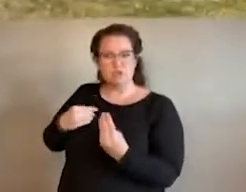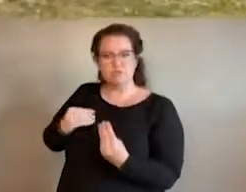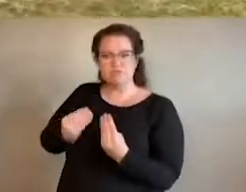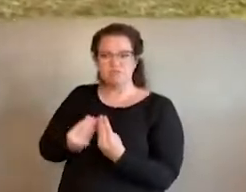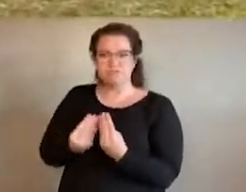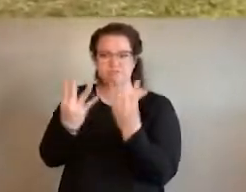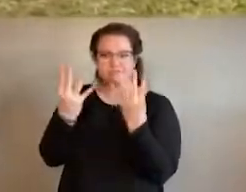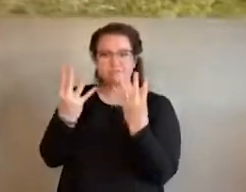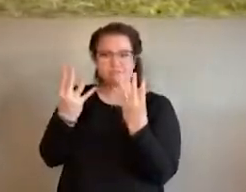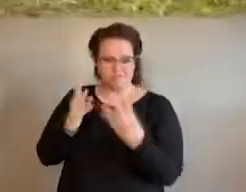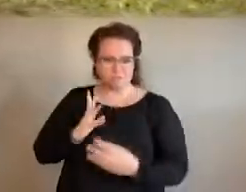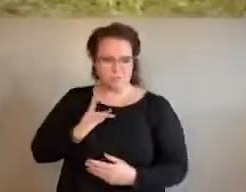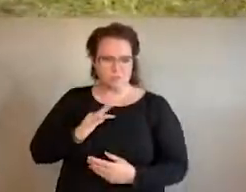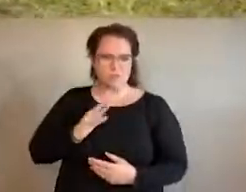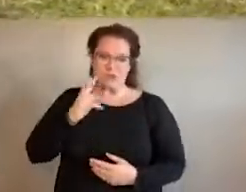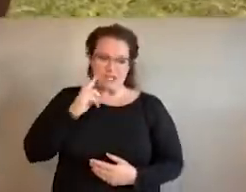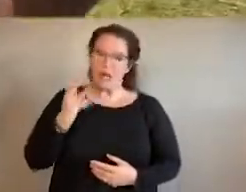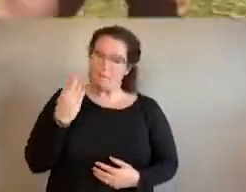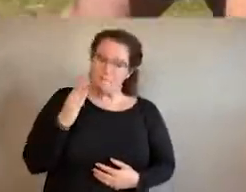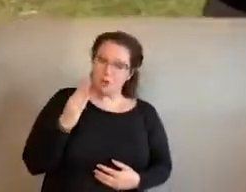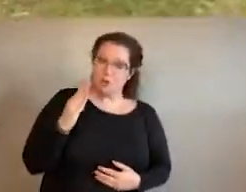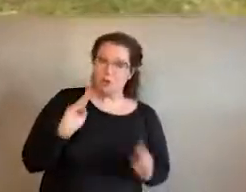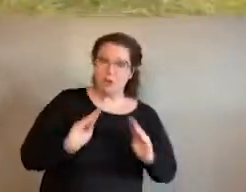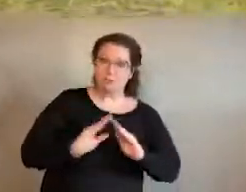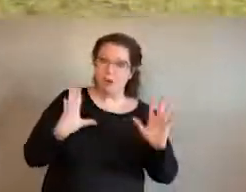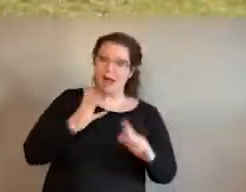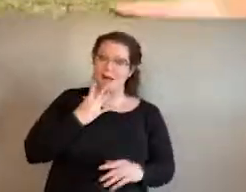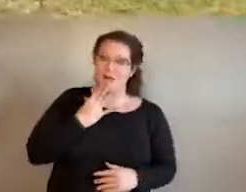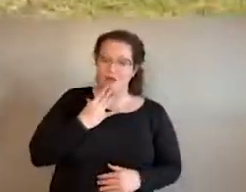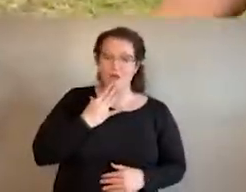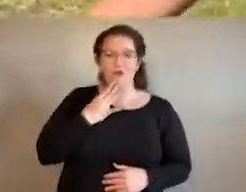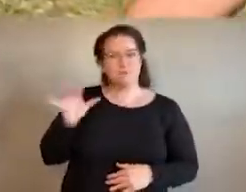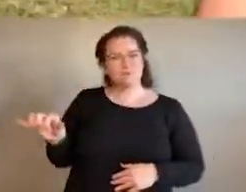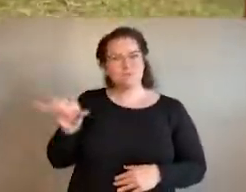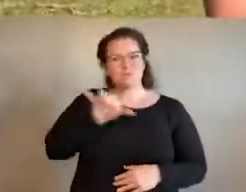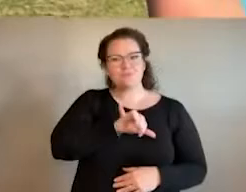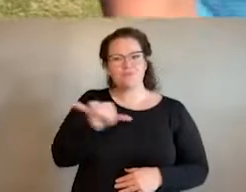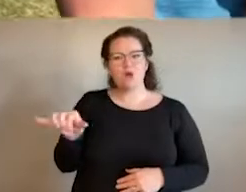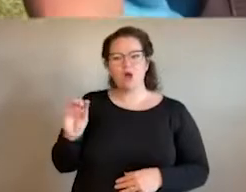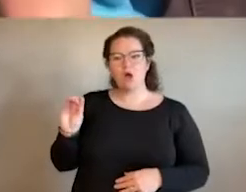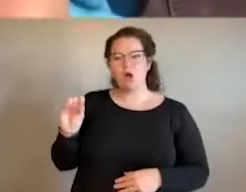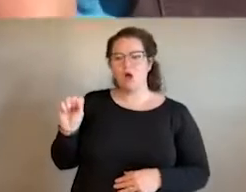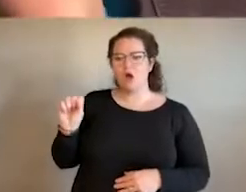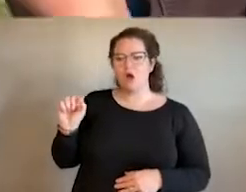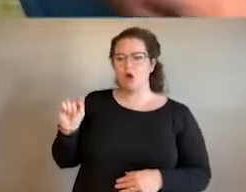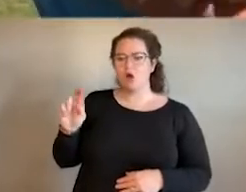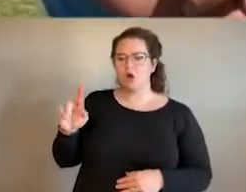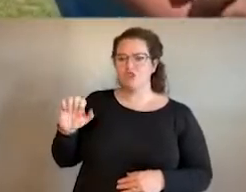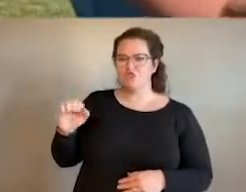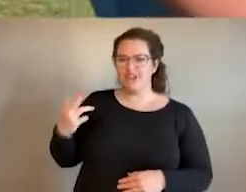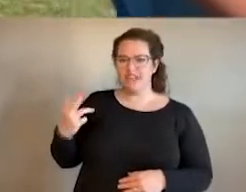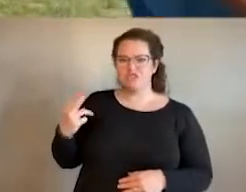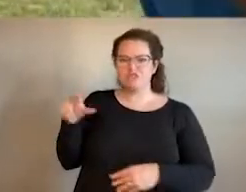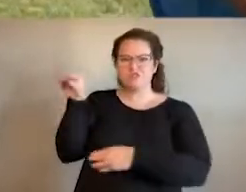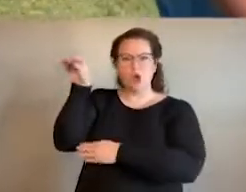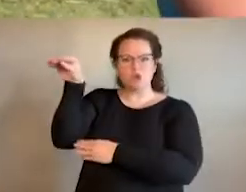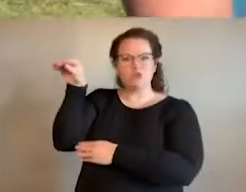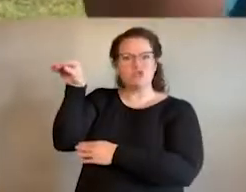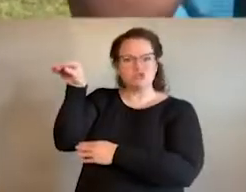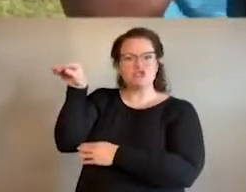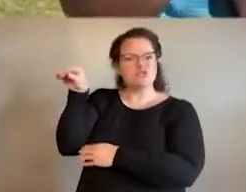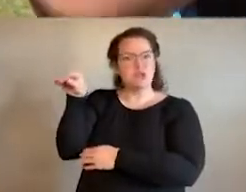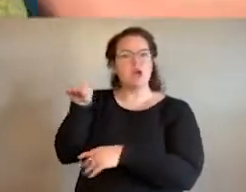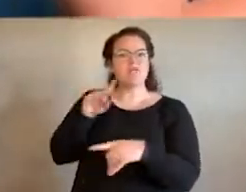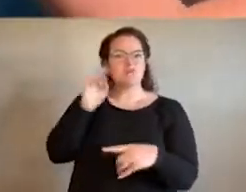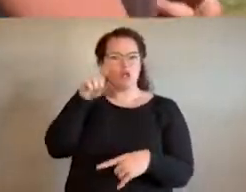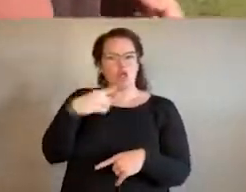pretty blue and the like bright coloring on them. They are very similar to ostriches. They're just quite a bit smaller than ostriches are. And like I said,